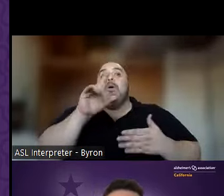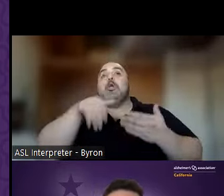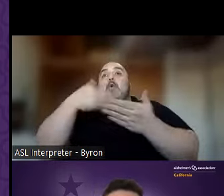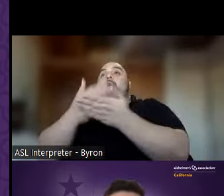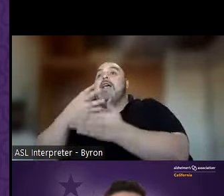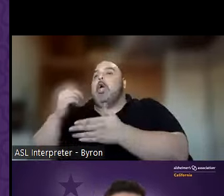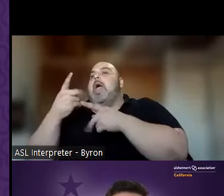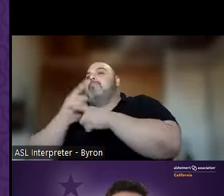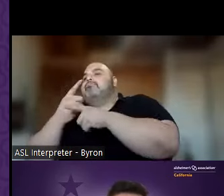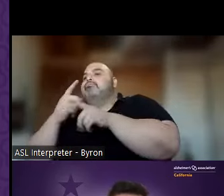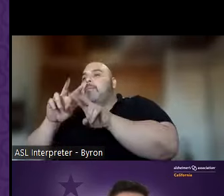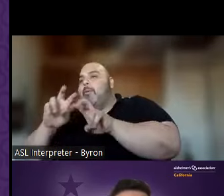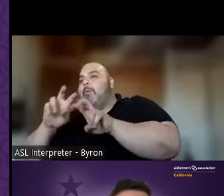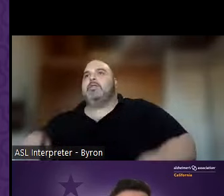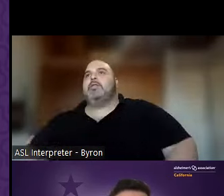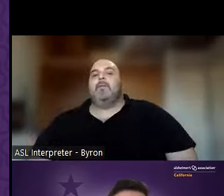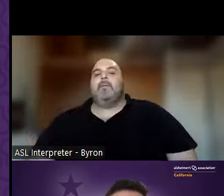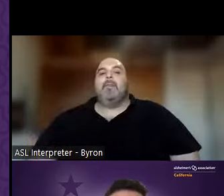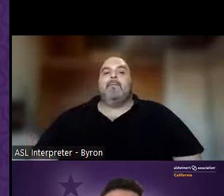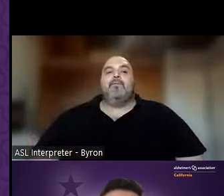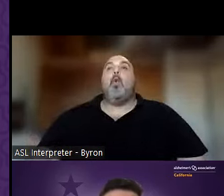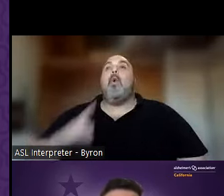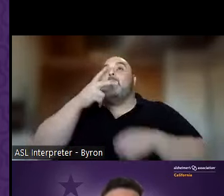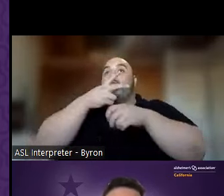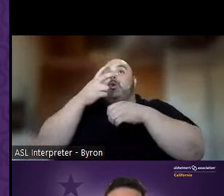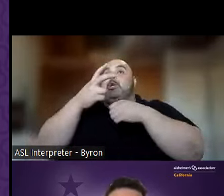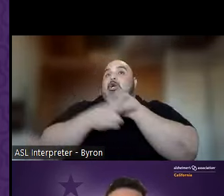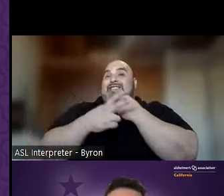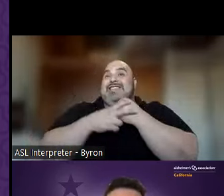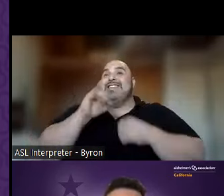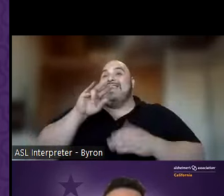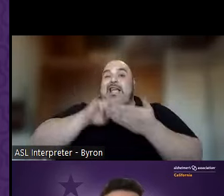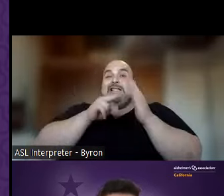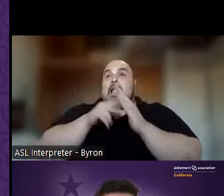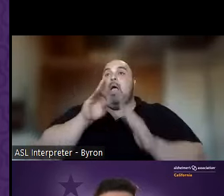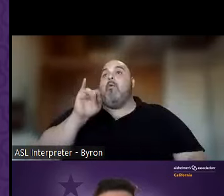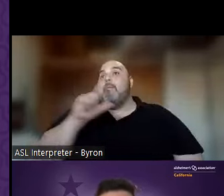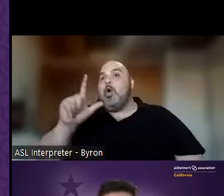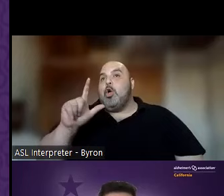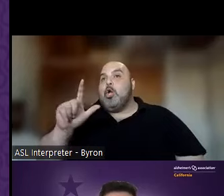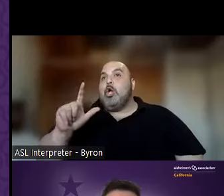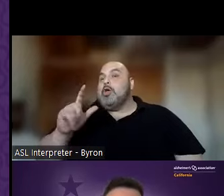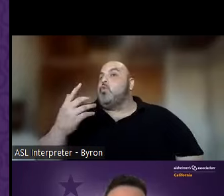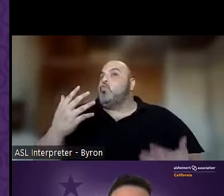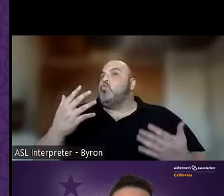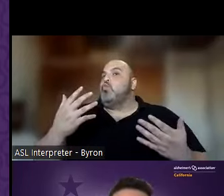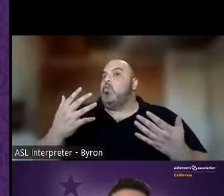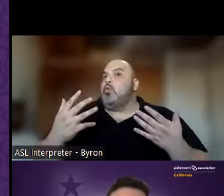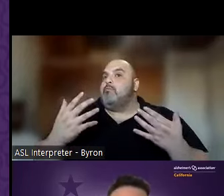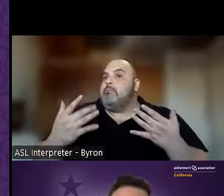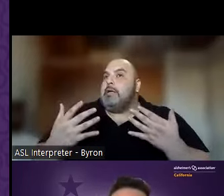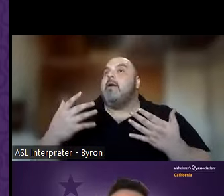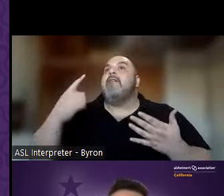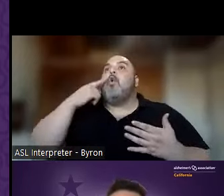to be able to modify cost as well while preserving the intent. The bill is slated for Assembly Public